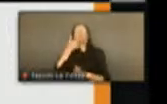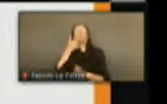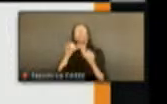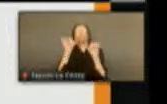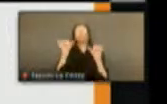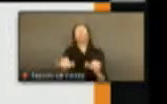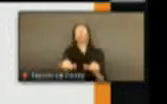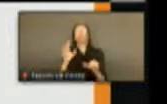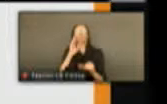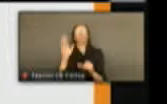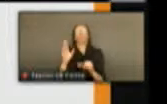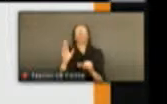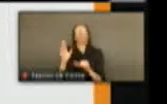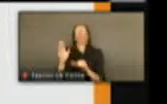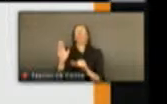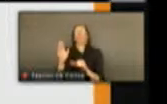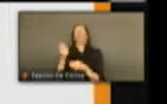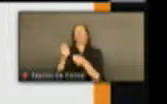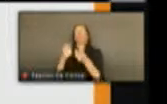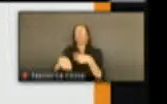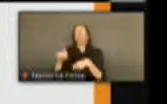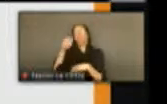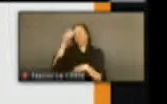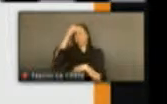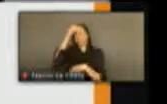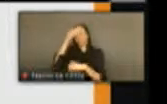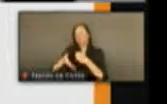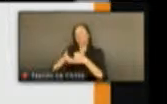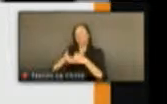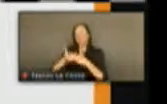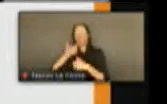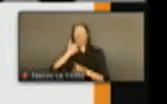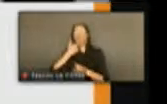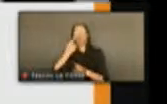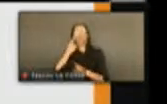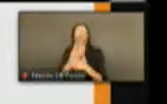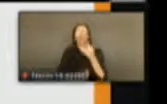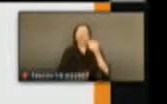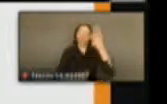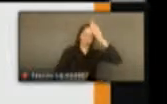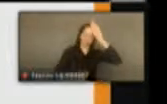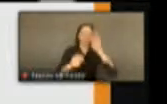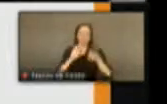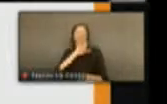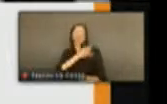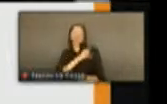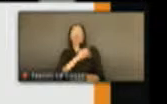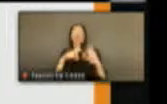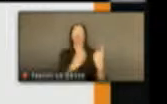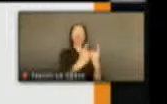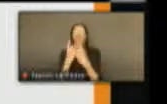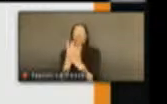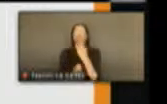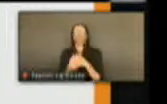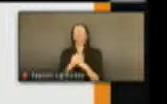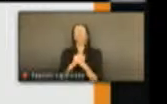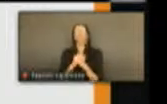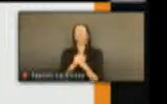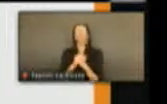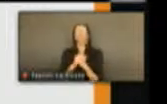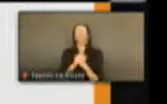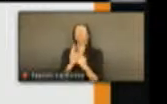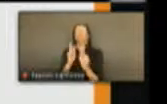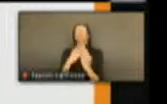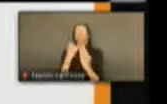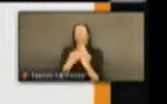computer-aided dispatch for both fire and police. Projects in the Internal Services Department includes the construction of a